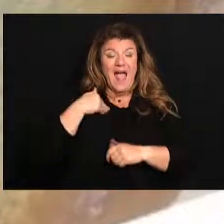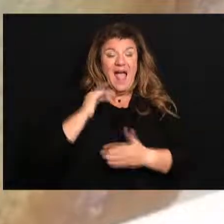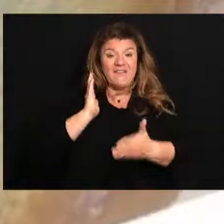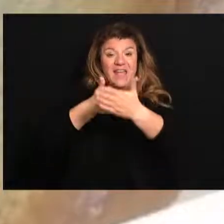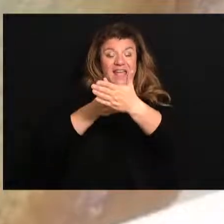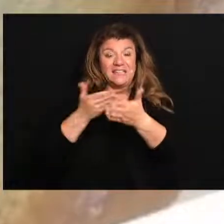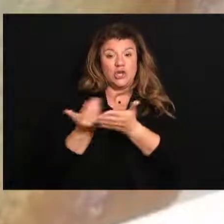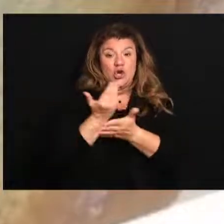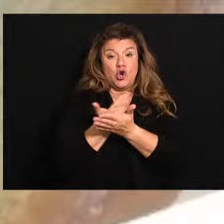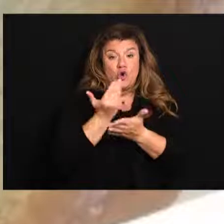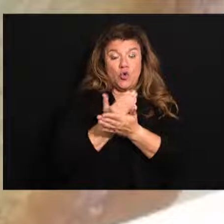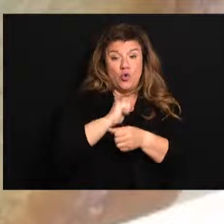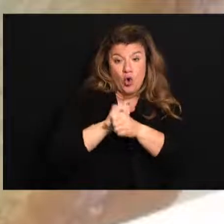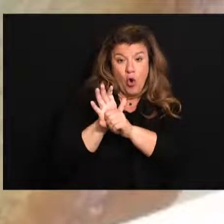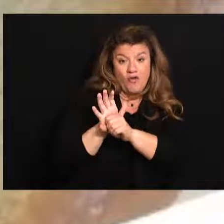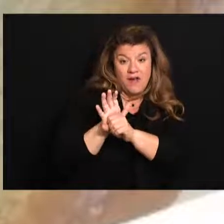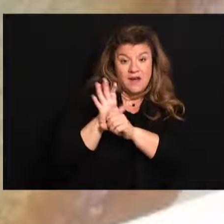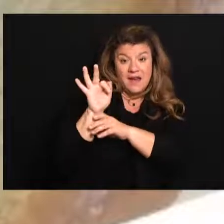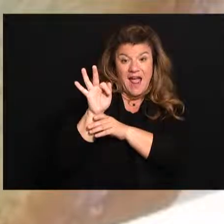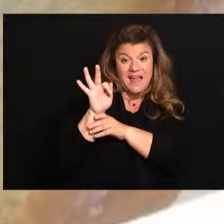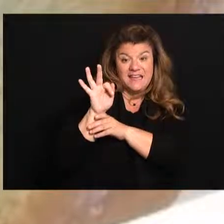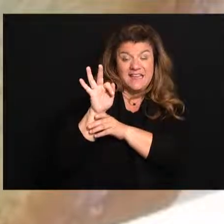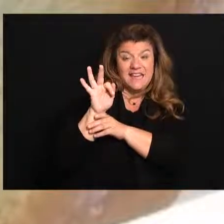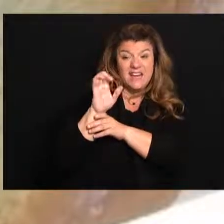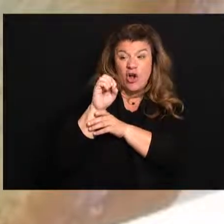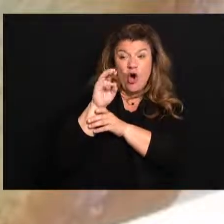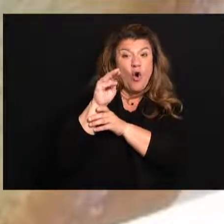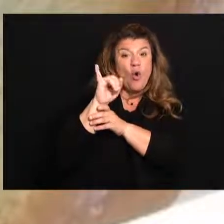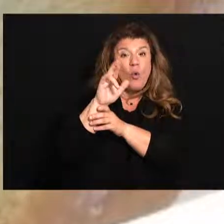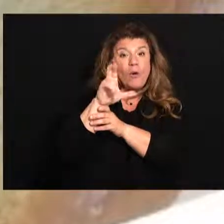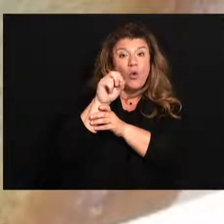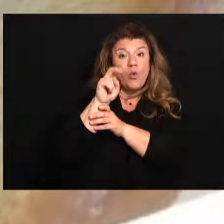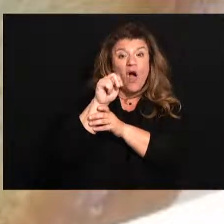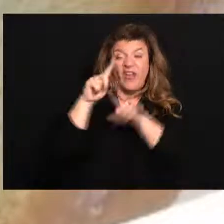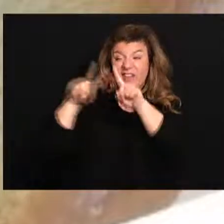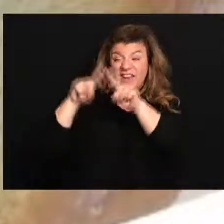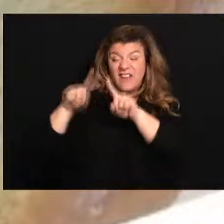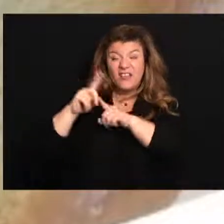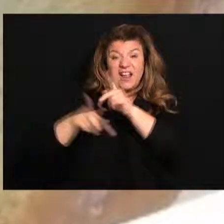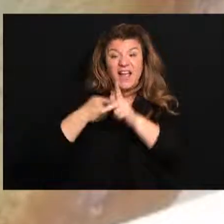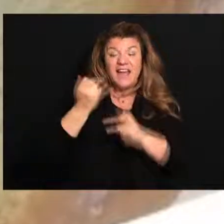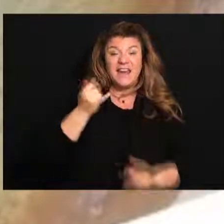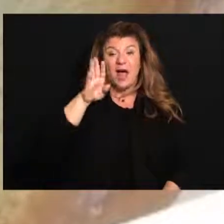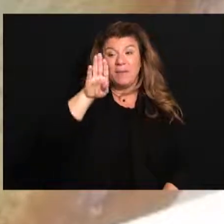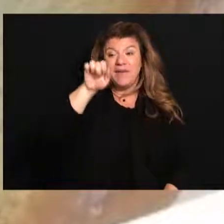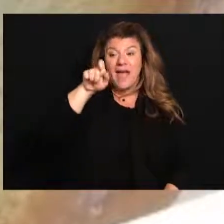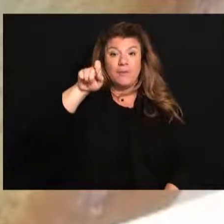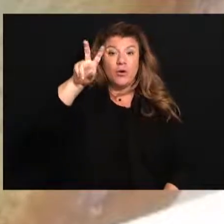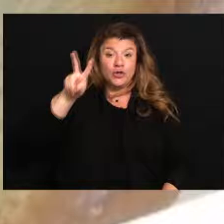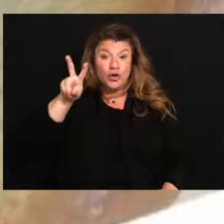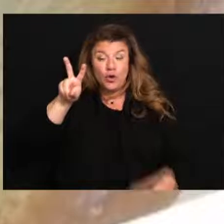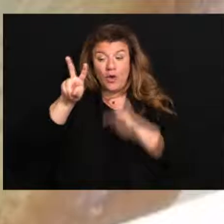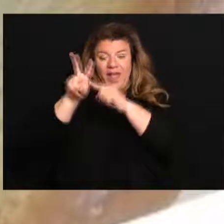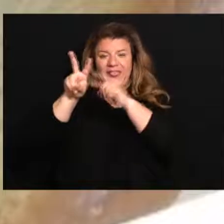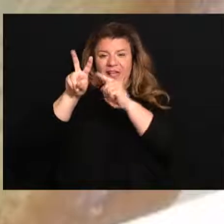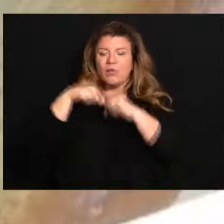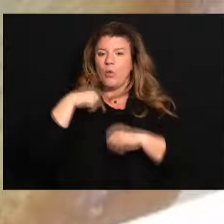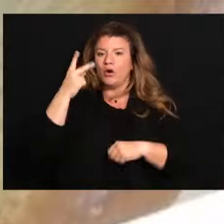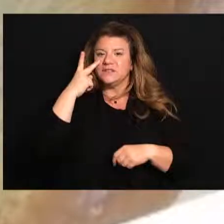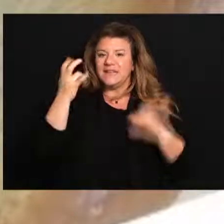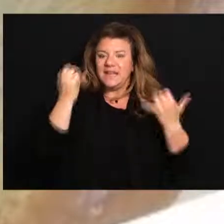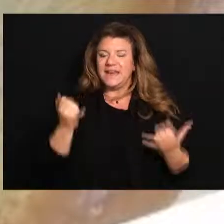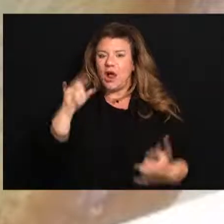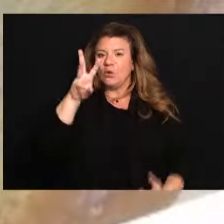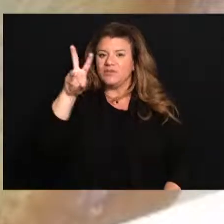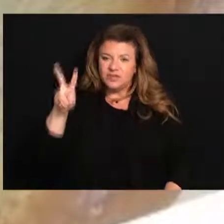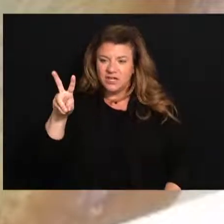new variants of COVID-19, the Omicron variants, and now the BA2 variant, which is what we're seeing in West